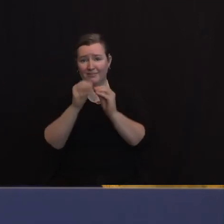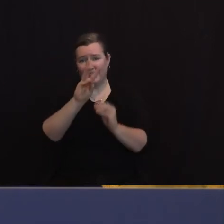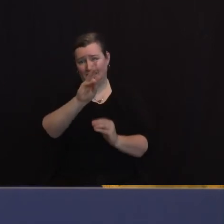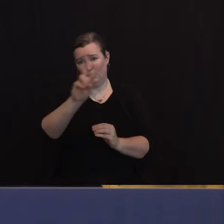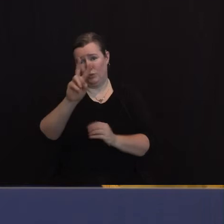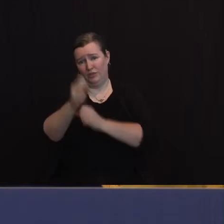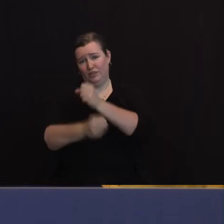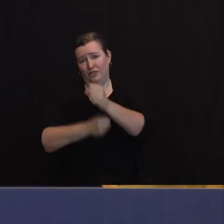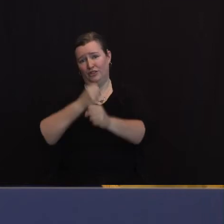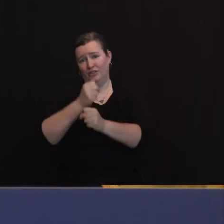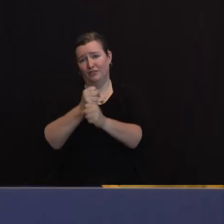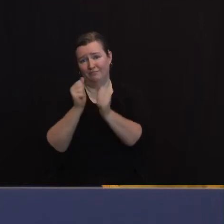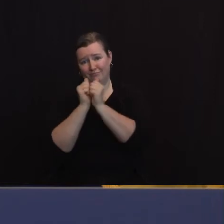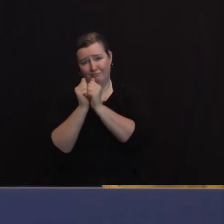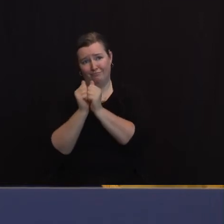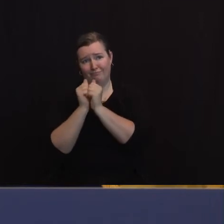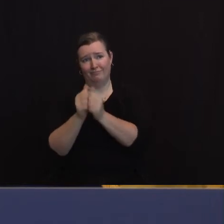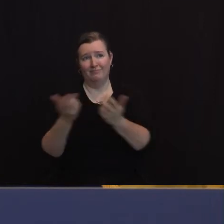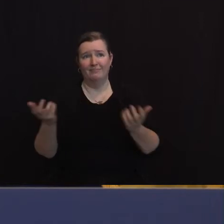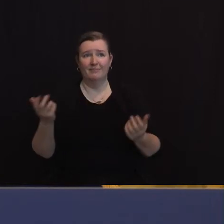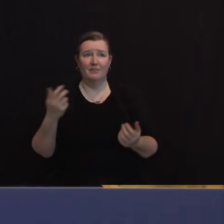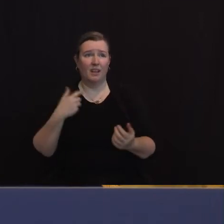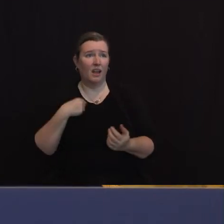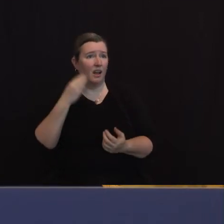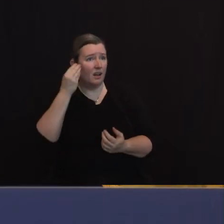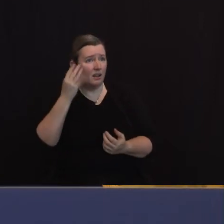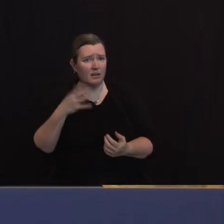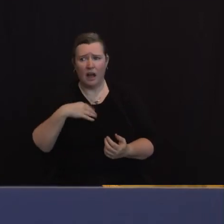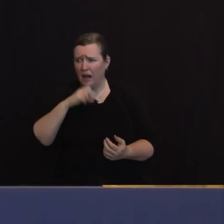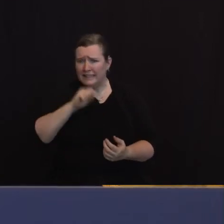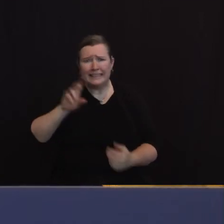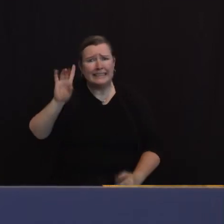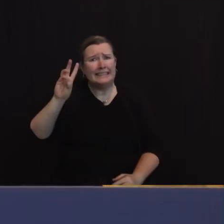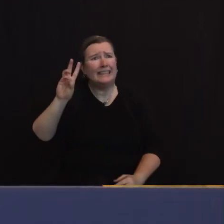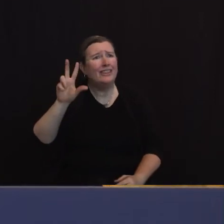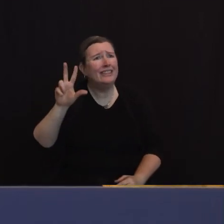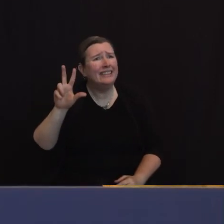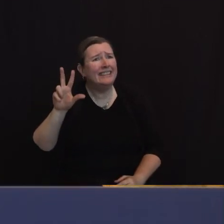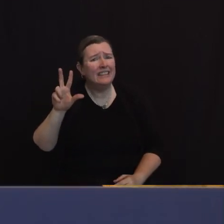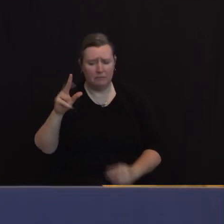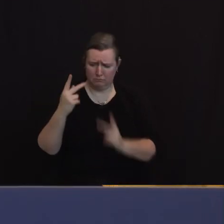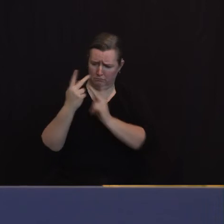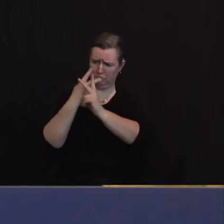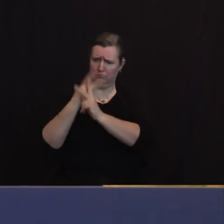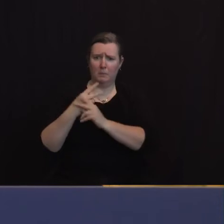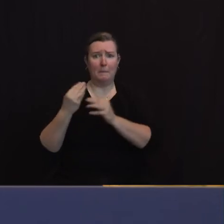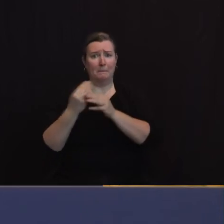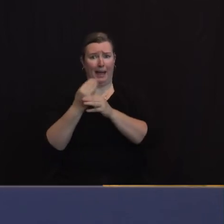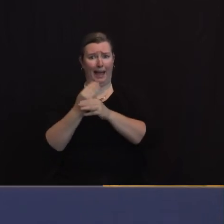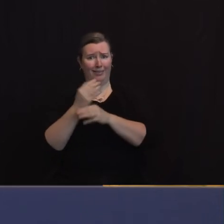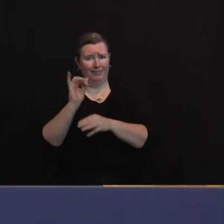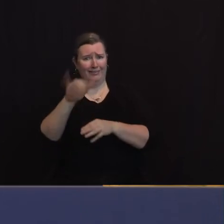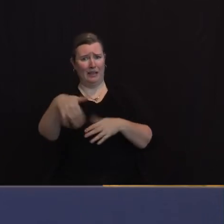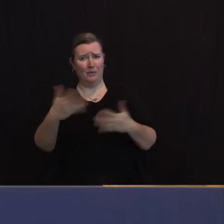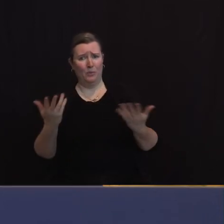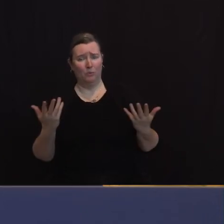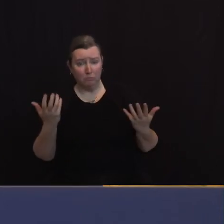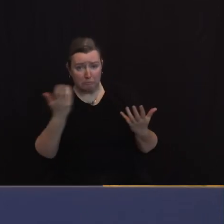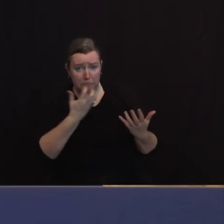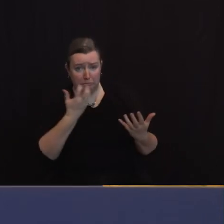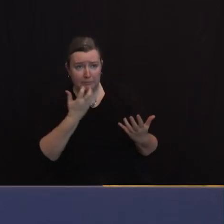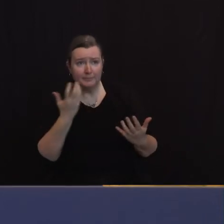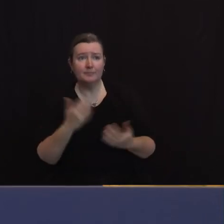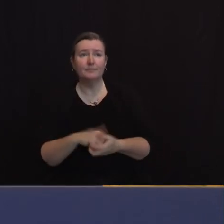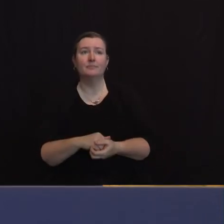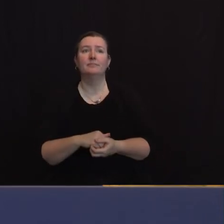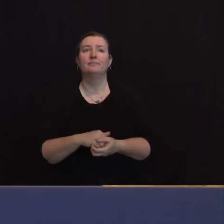Judy, I'm 63, so you could do the math. Carol and Jerry were married 62 years, 5 kids, 4